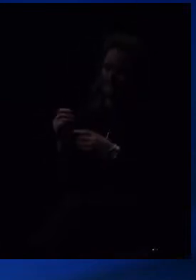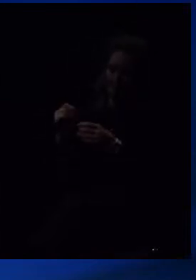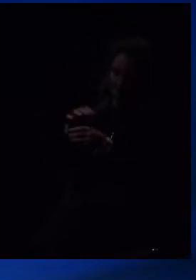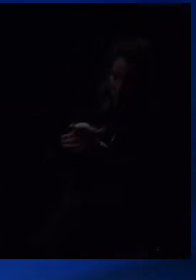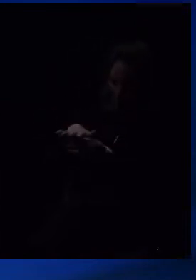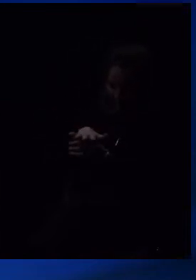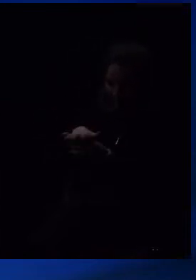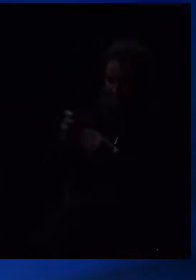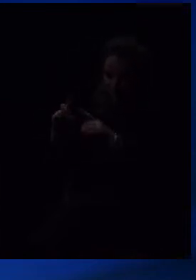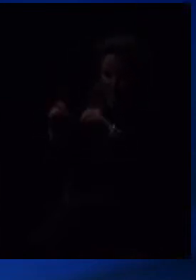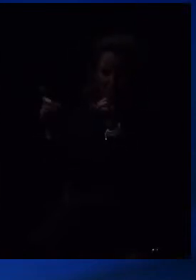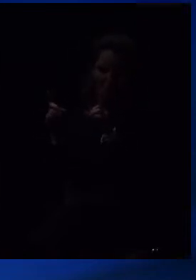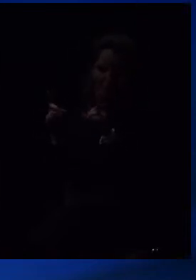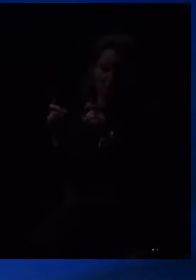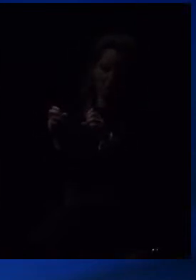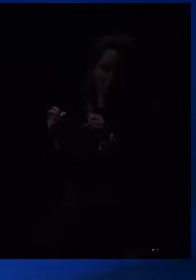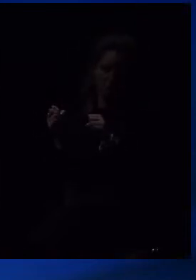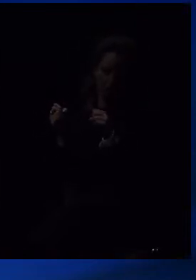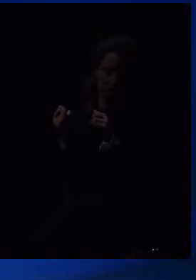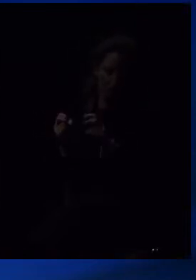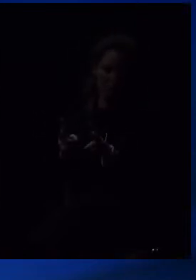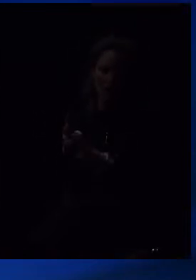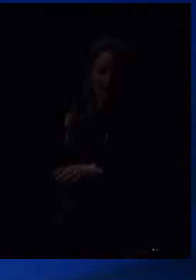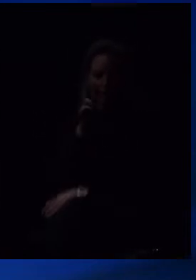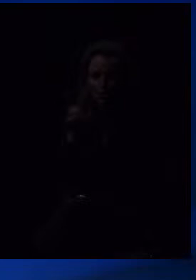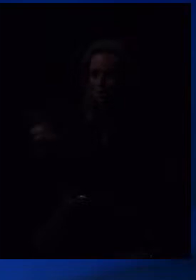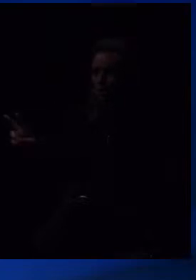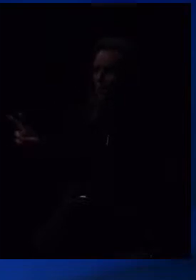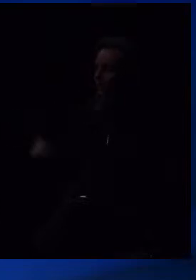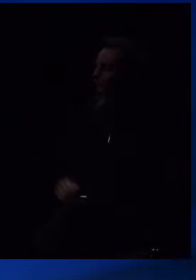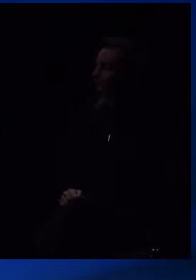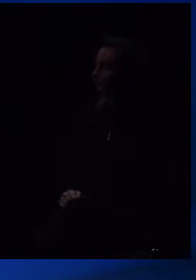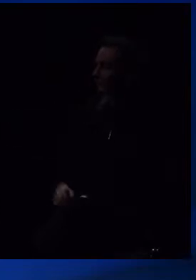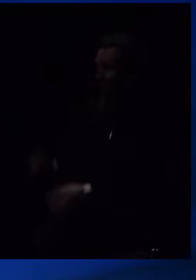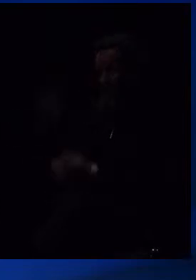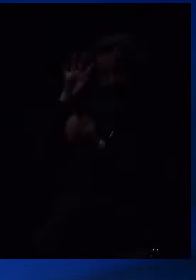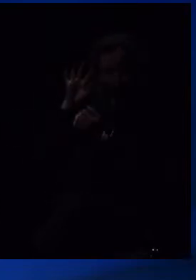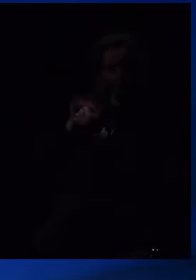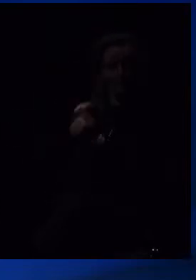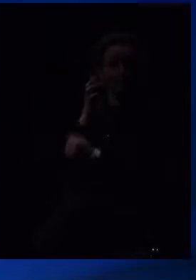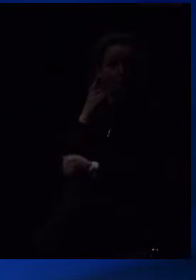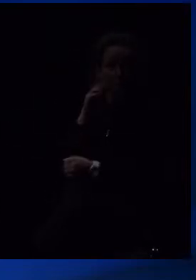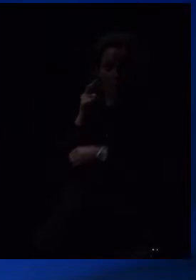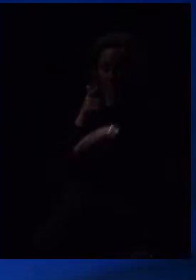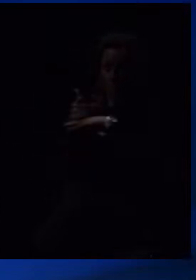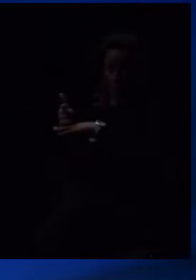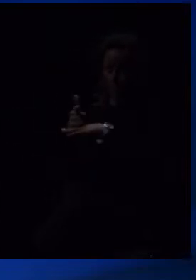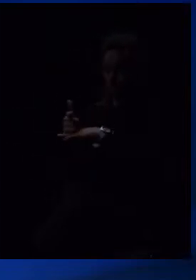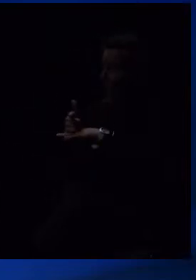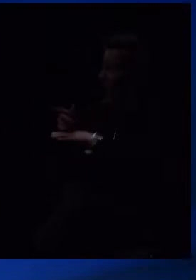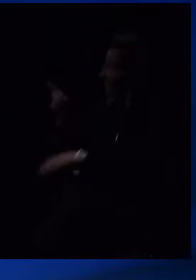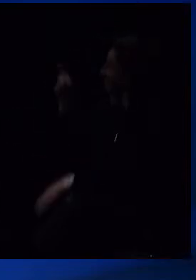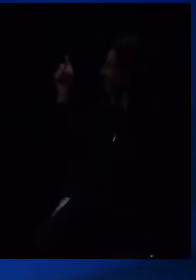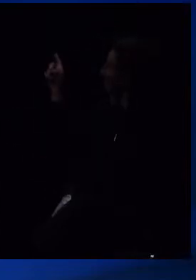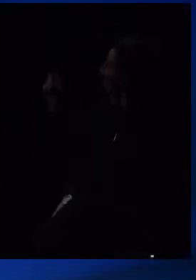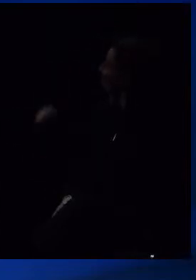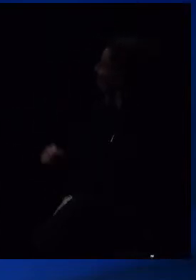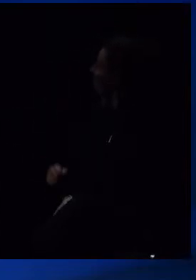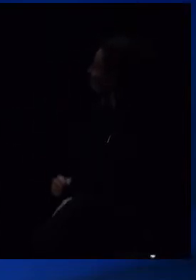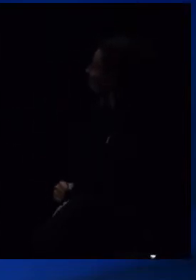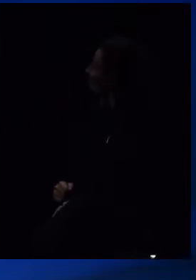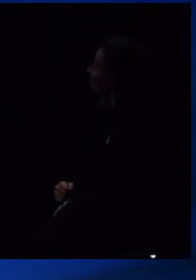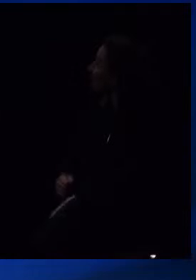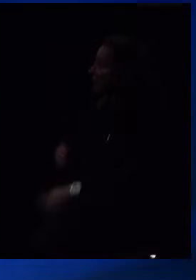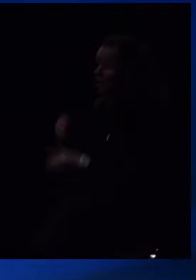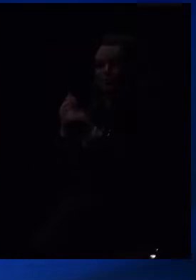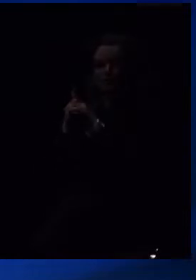But at some point, I remember when we were screening this shot especially, particularly, that we noticed